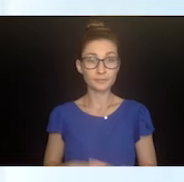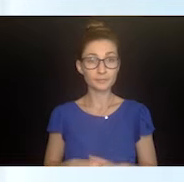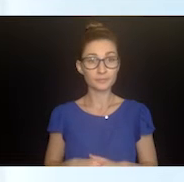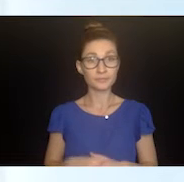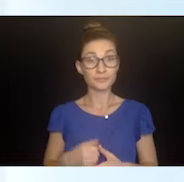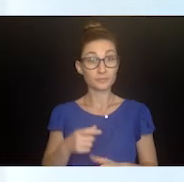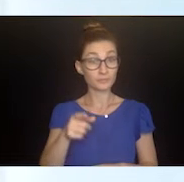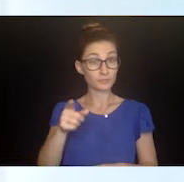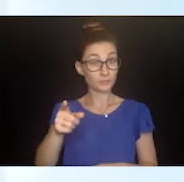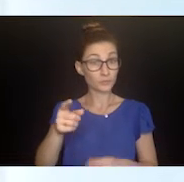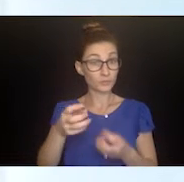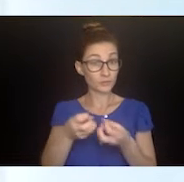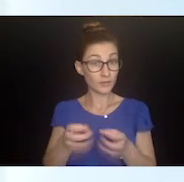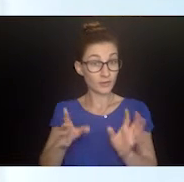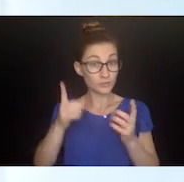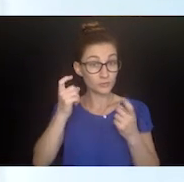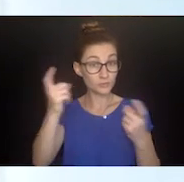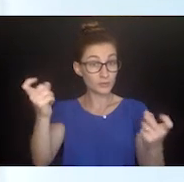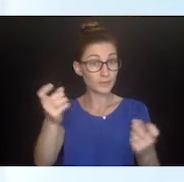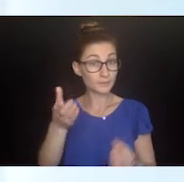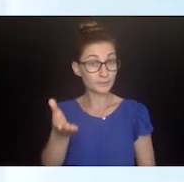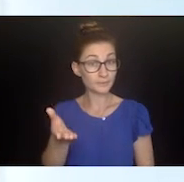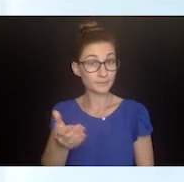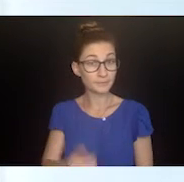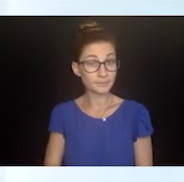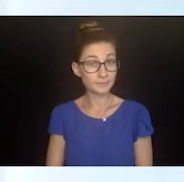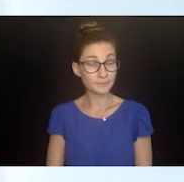Have you ever lost a dream?